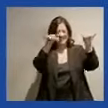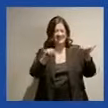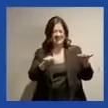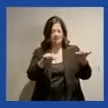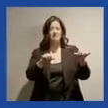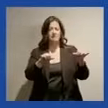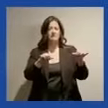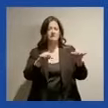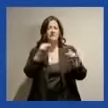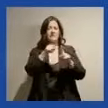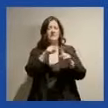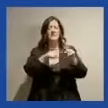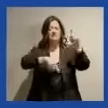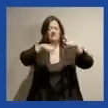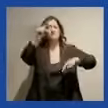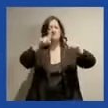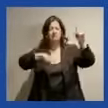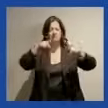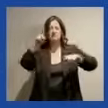last slide.